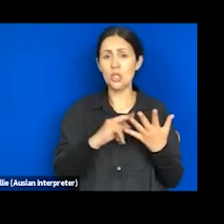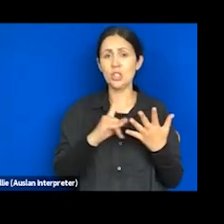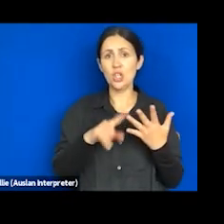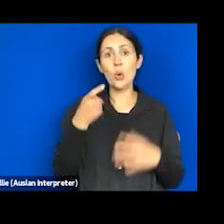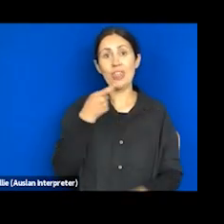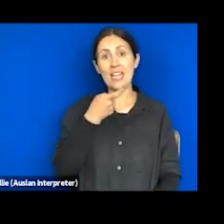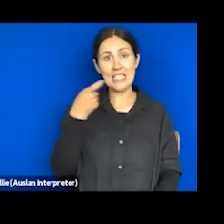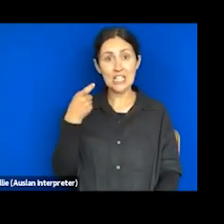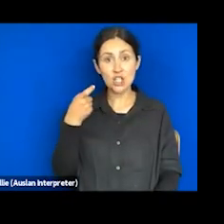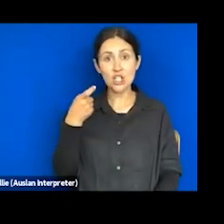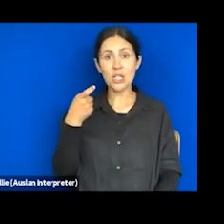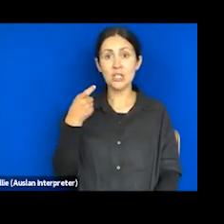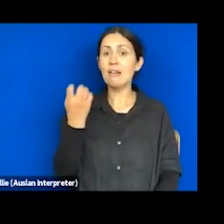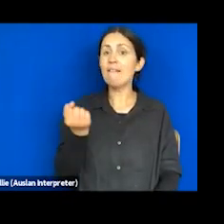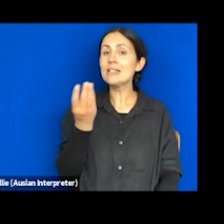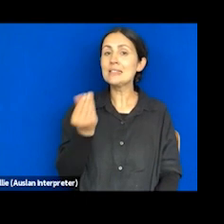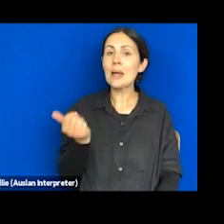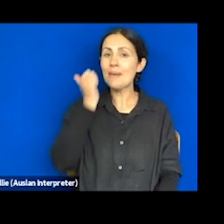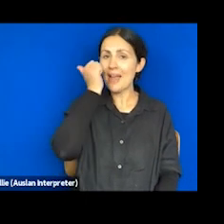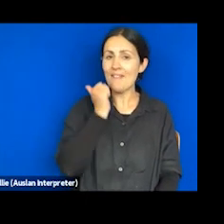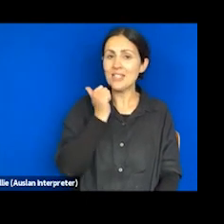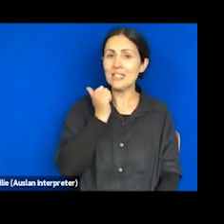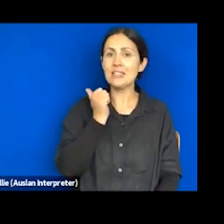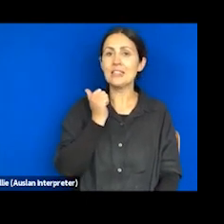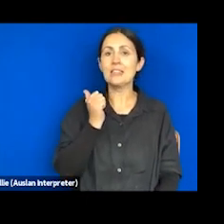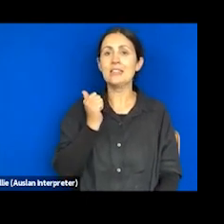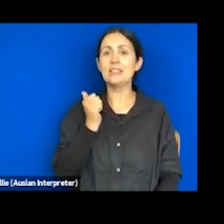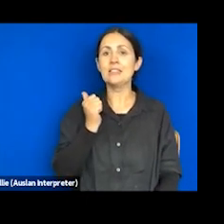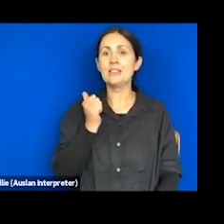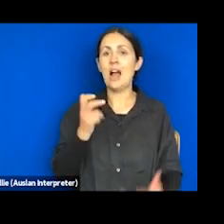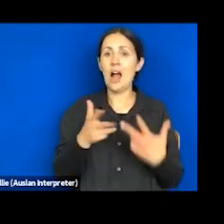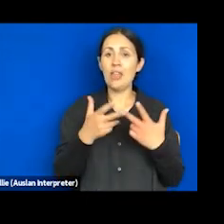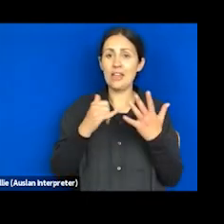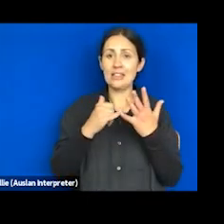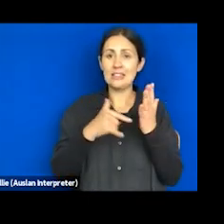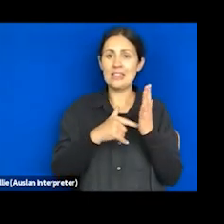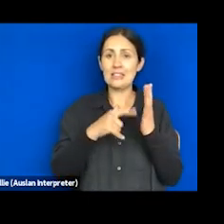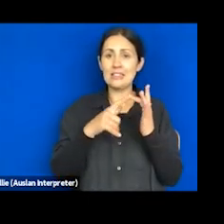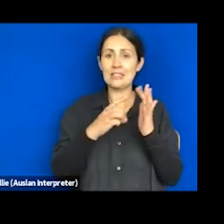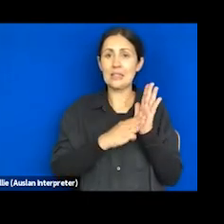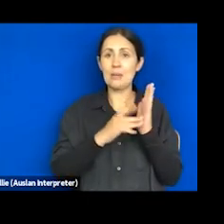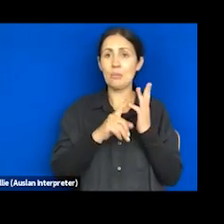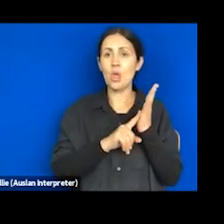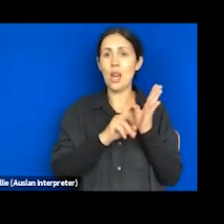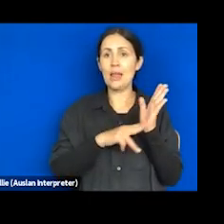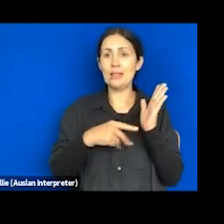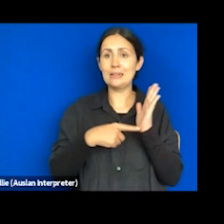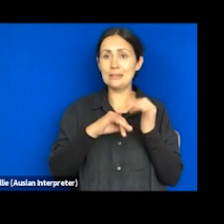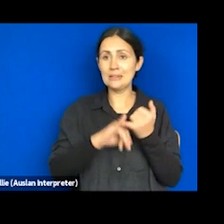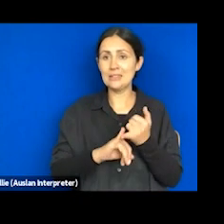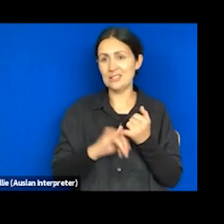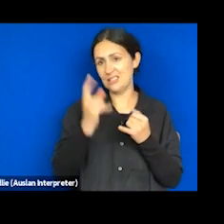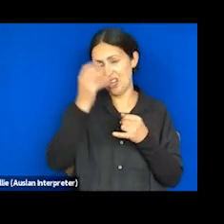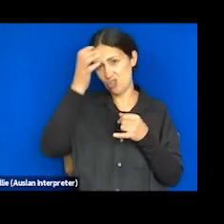Addiction, there's some evidence that psychostimulants and it's actually addiction in general is neuroinflammatory, and